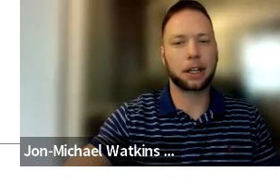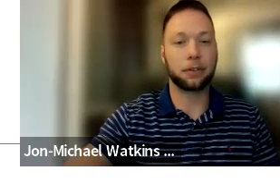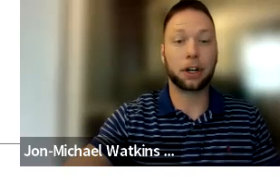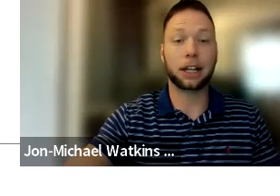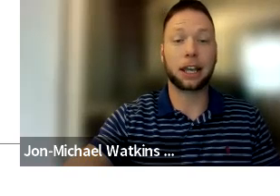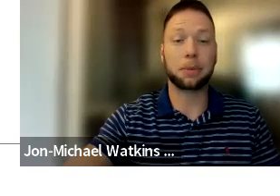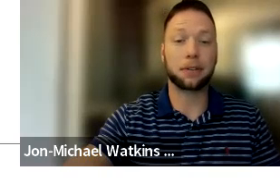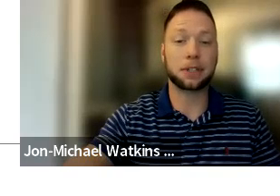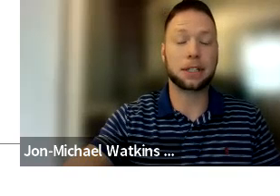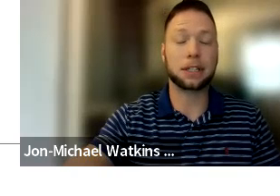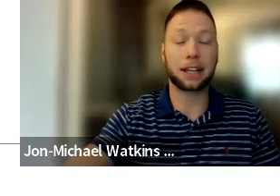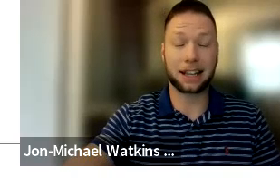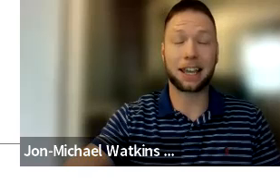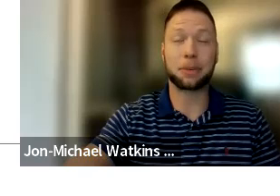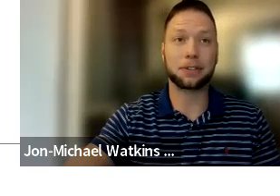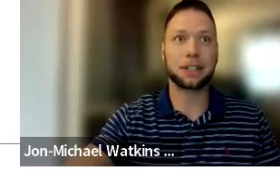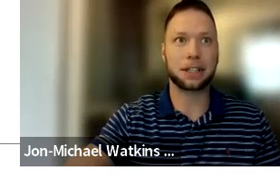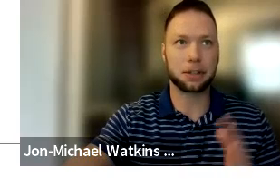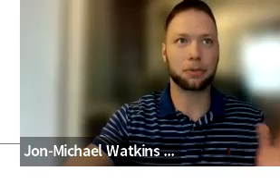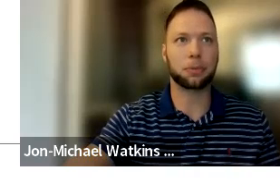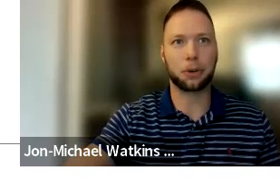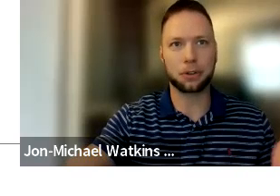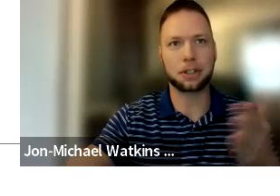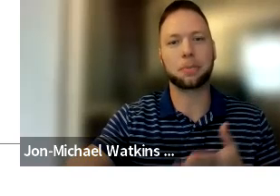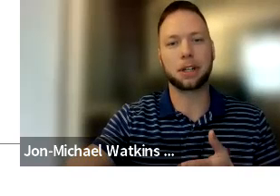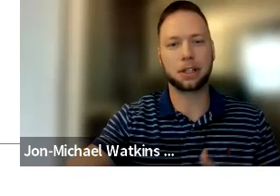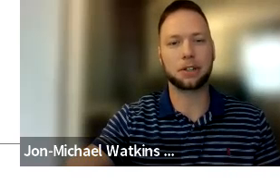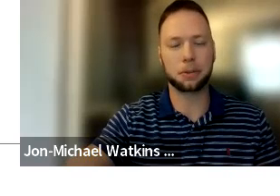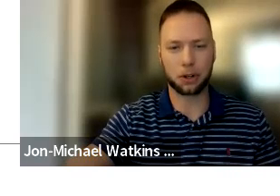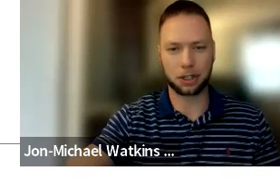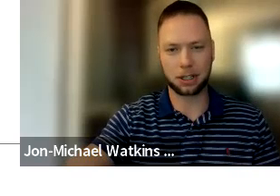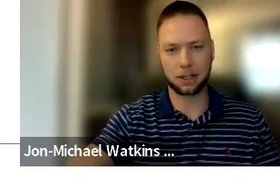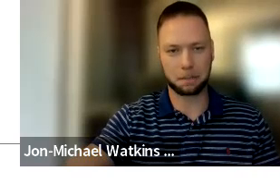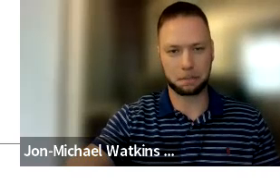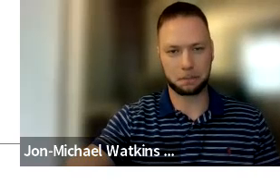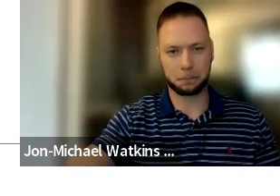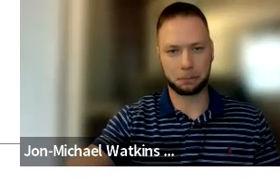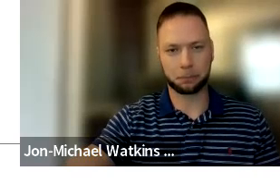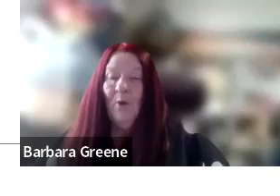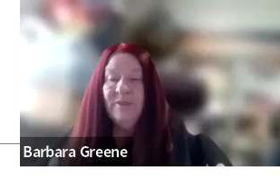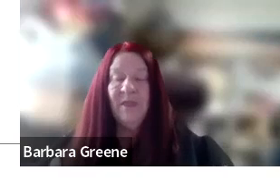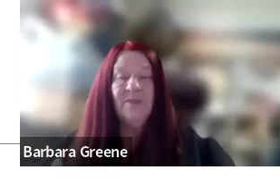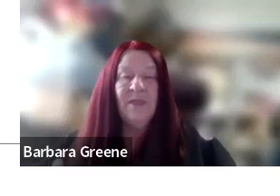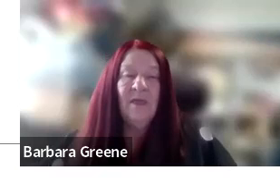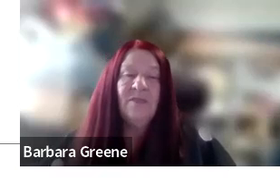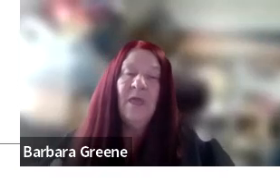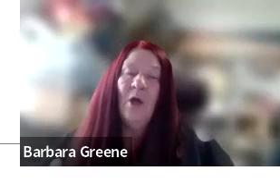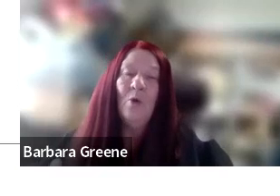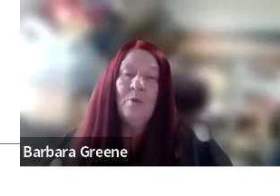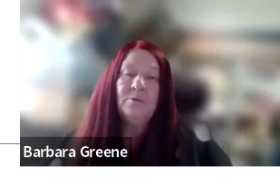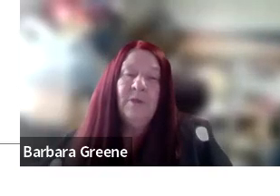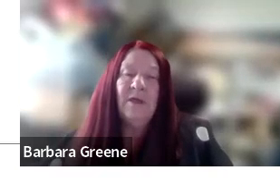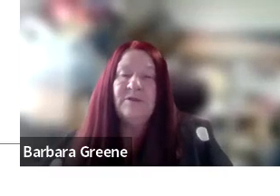when converting the KPFC system from the old system into this new Smartsheet system. So in